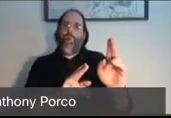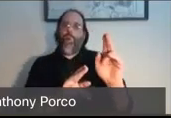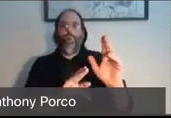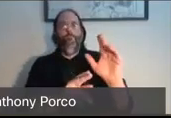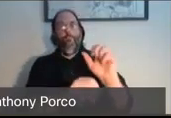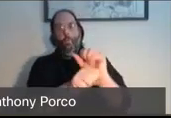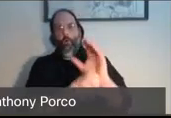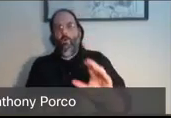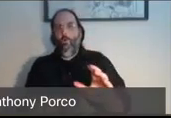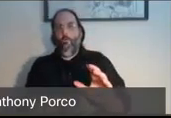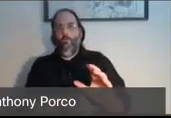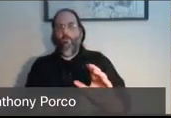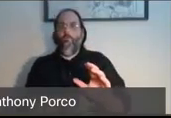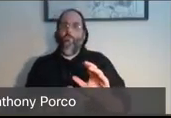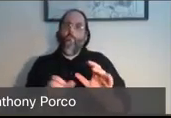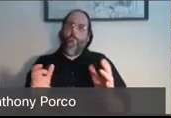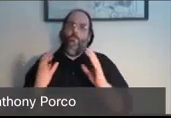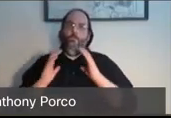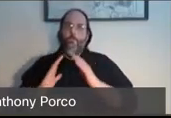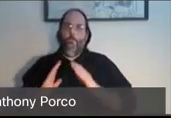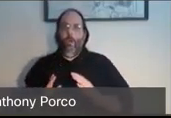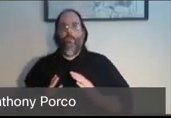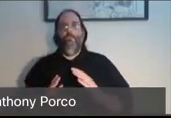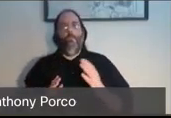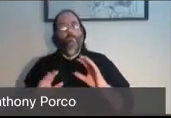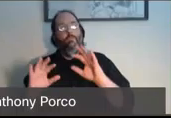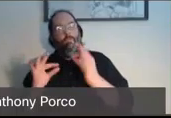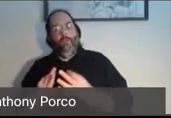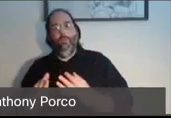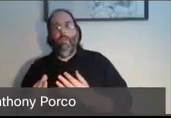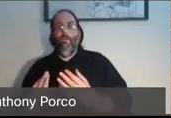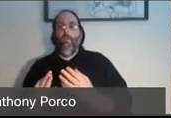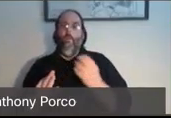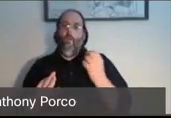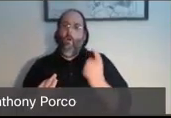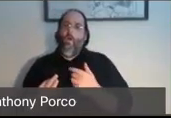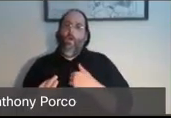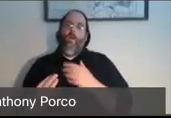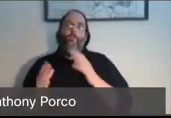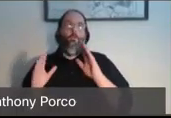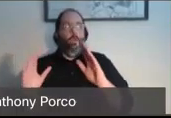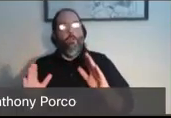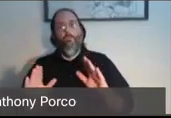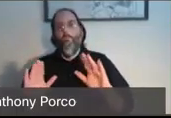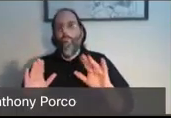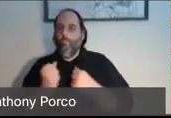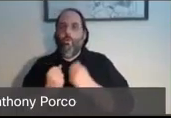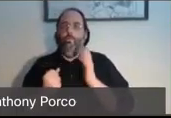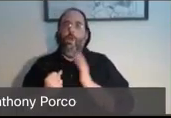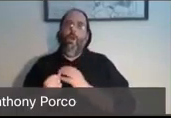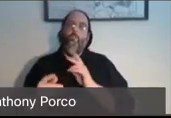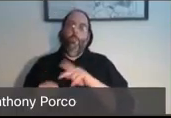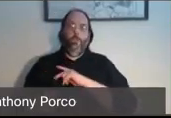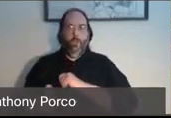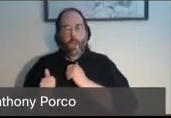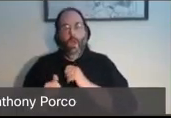colleagues, the people we've supported, and loved ones who've all had great contributions to our personal lives and our work lives